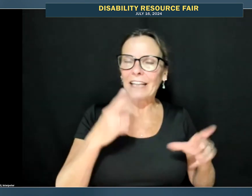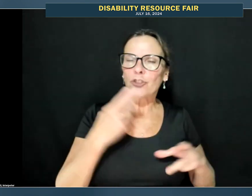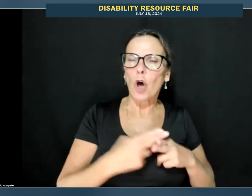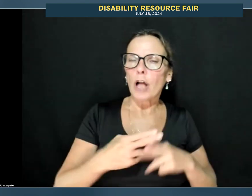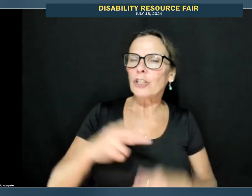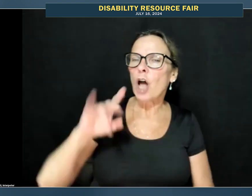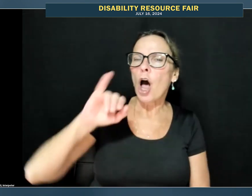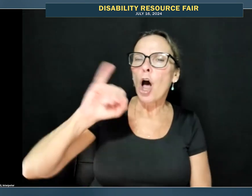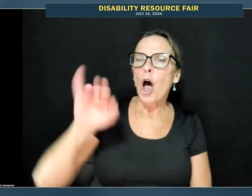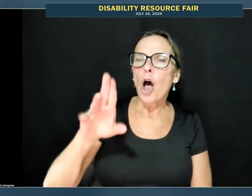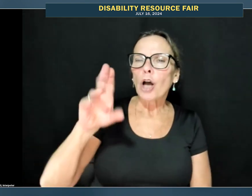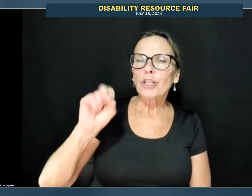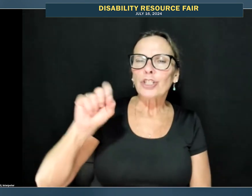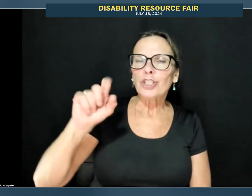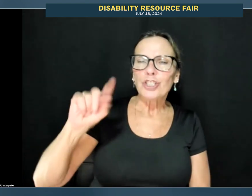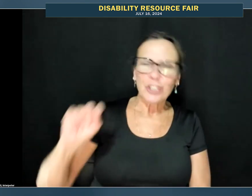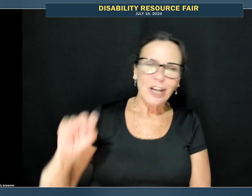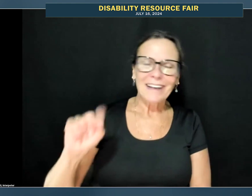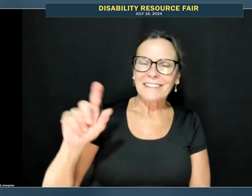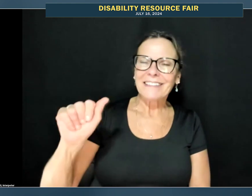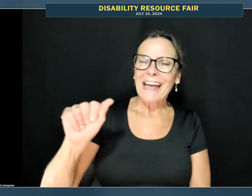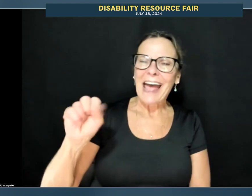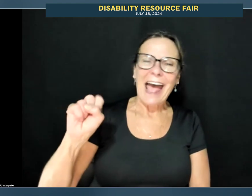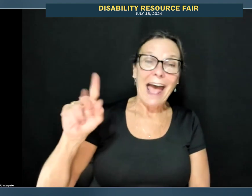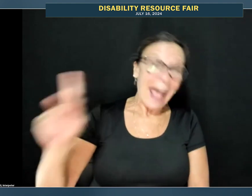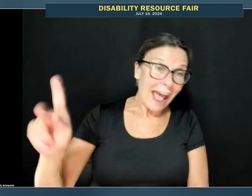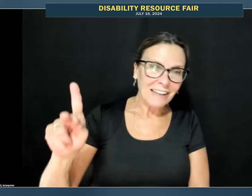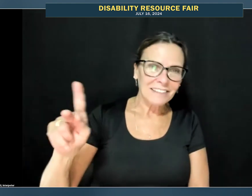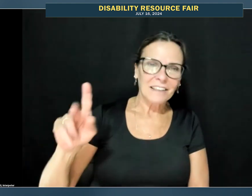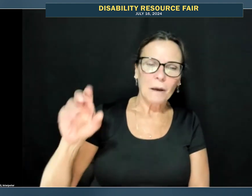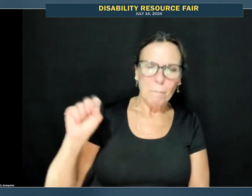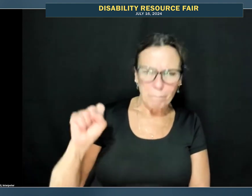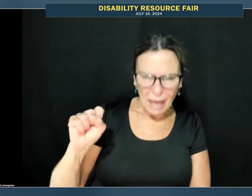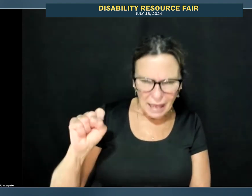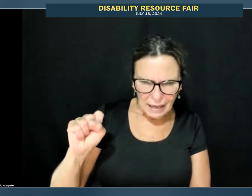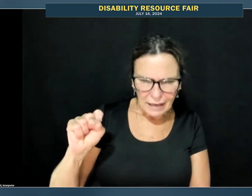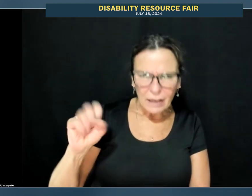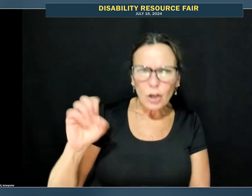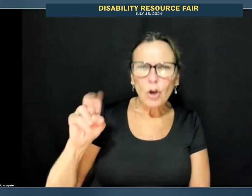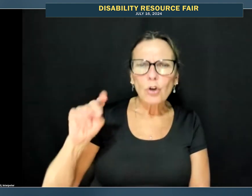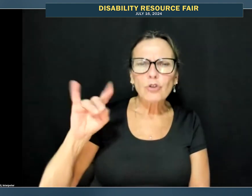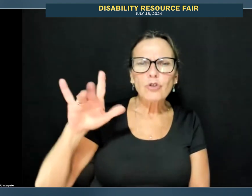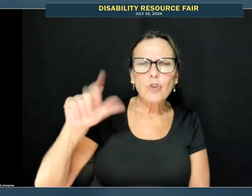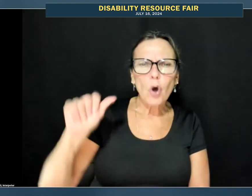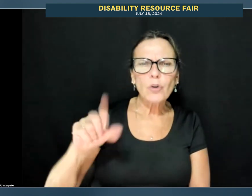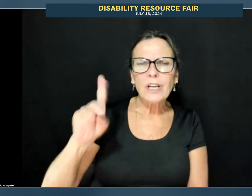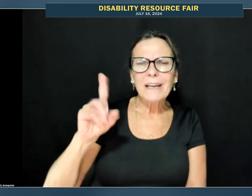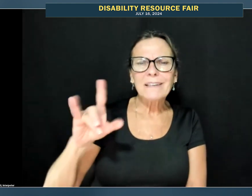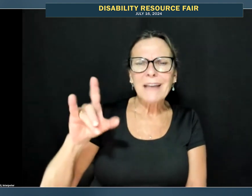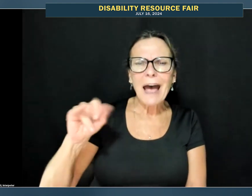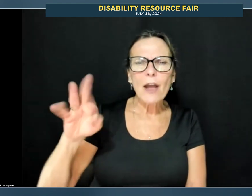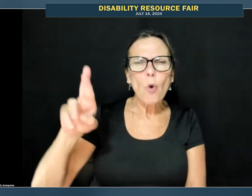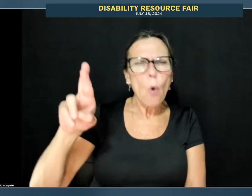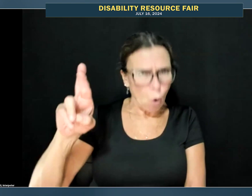Sonia Sotomayor. Oh, wow. Thank you for that suggestion, Cindy.